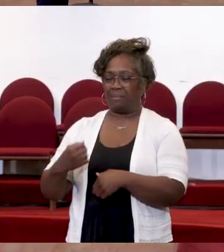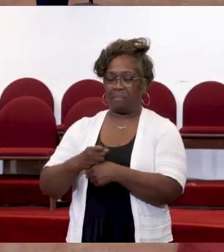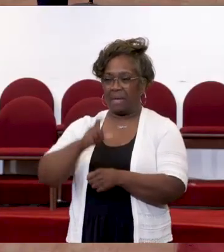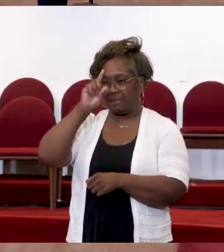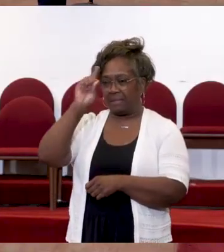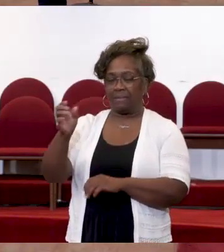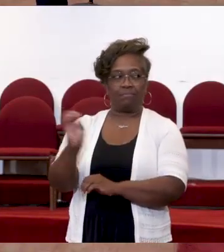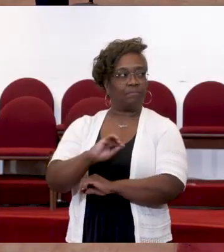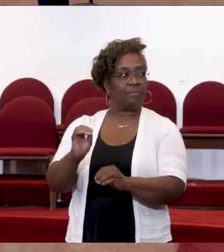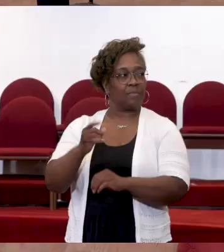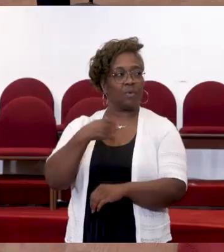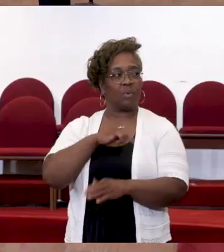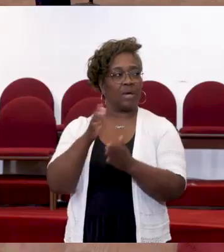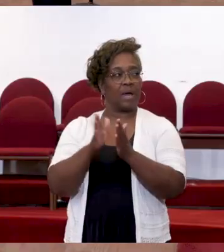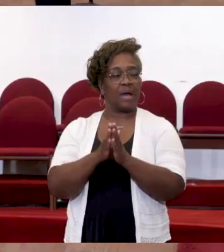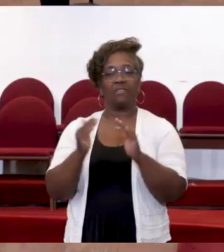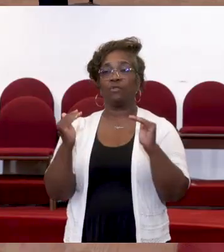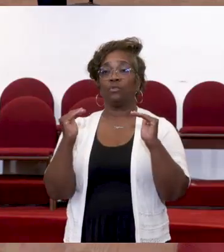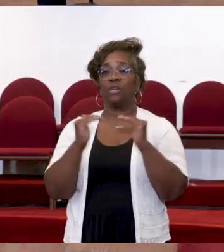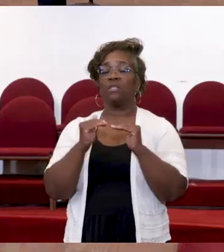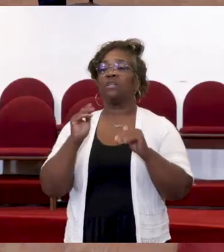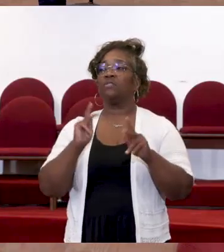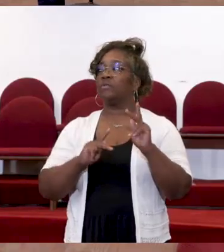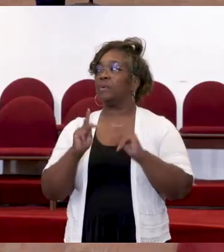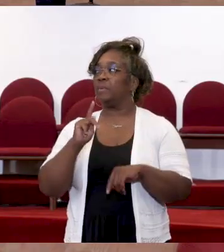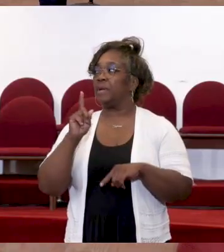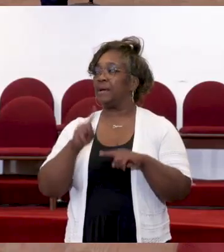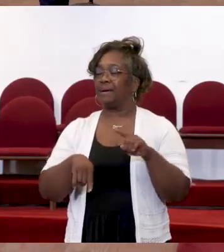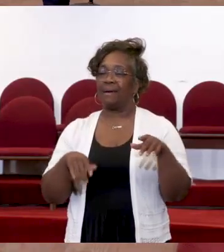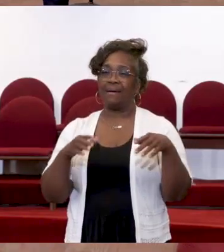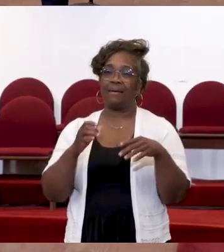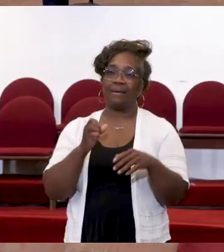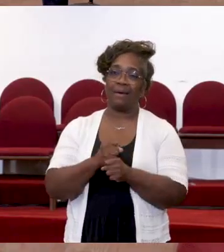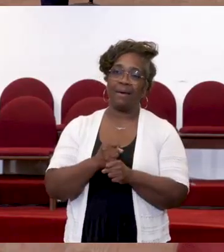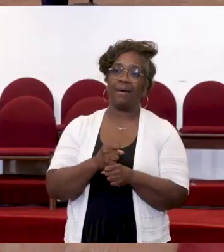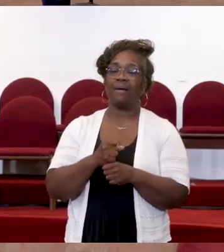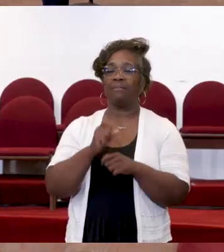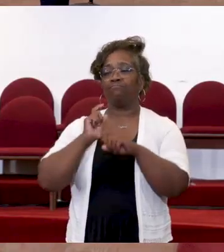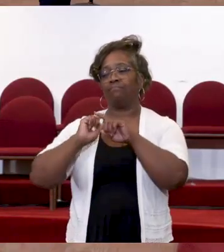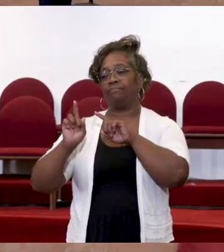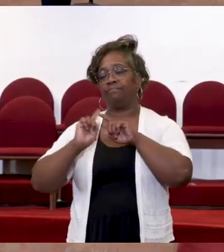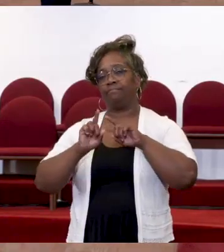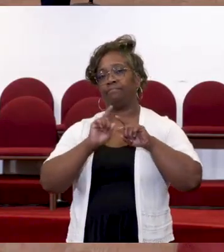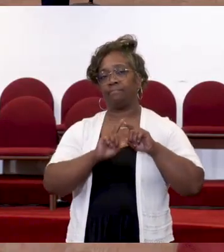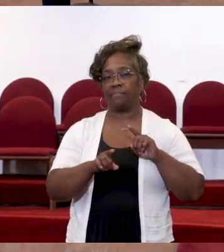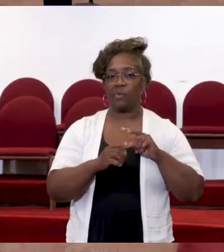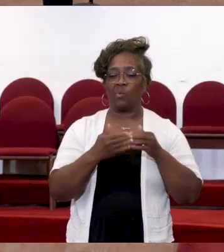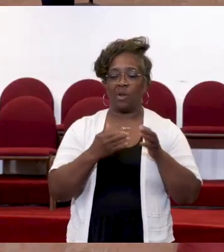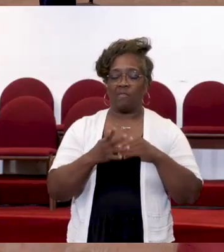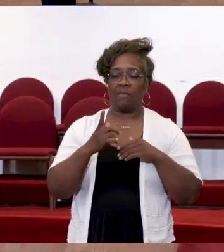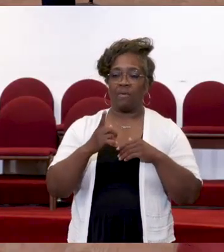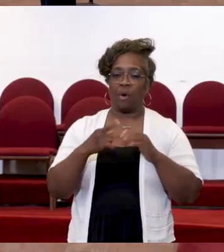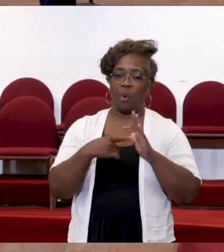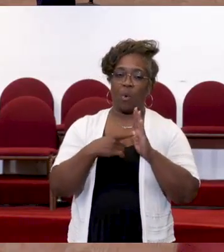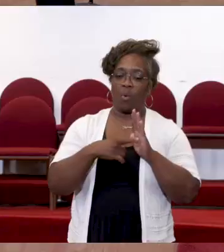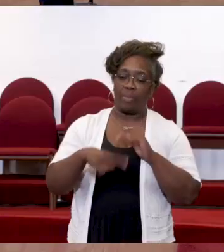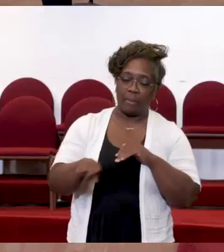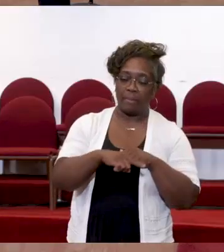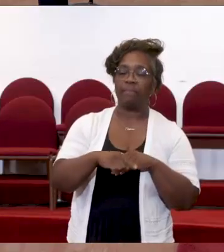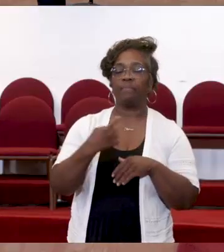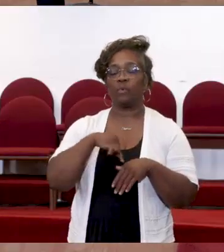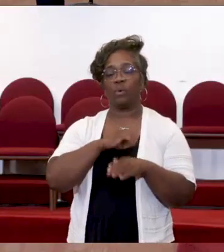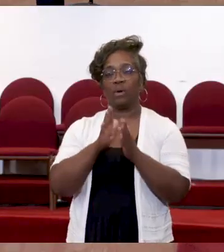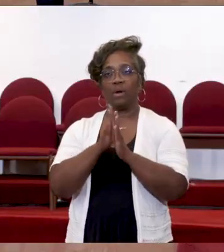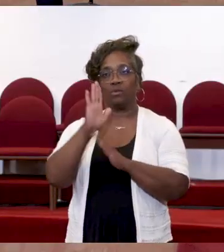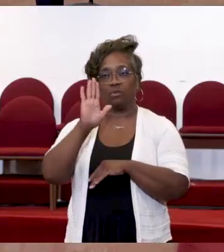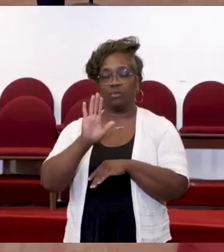justice for those that have not been able to attain and receive those things that they are due. We ask your blessings today